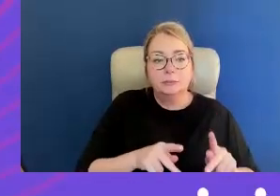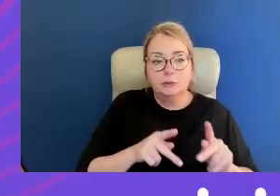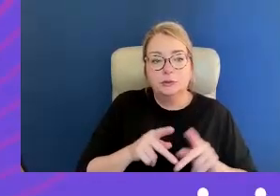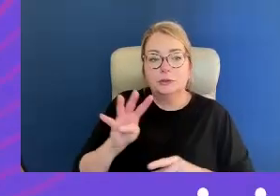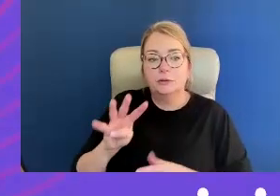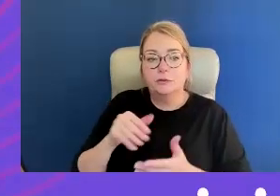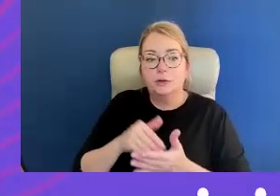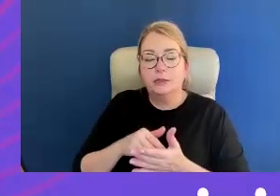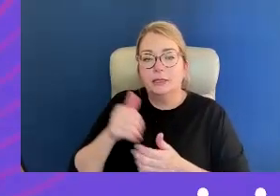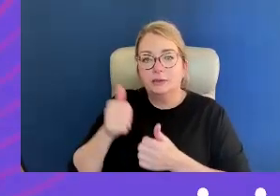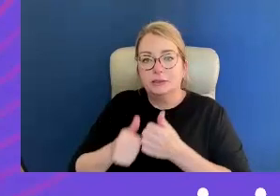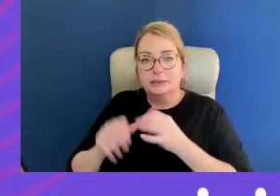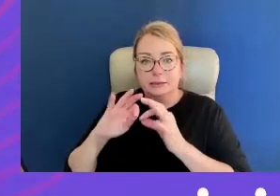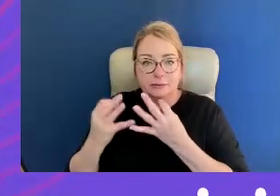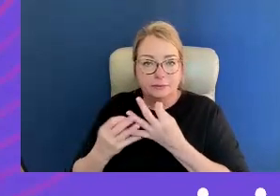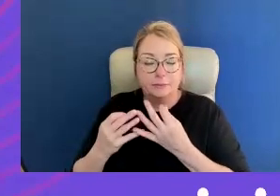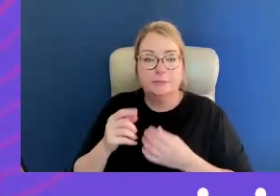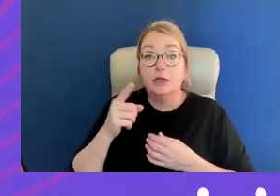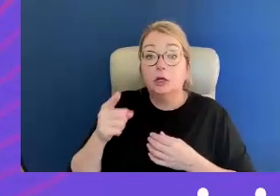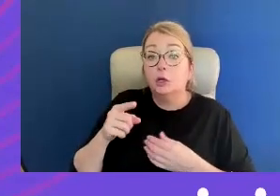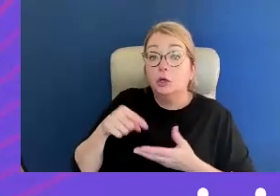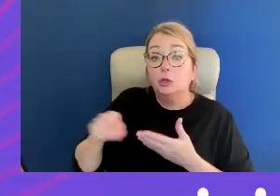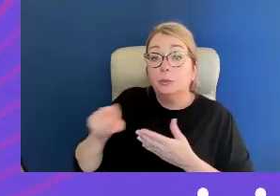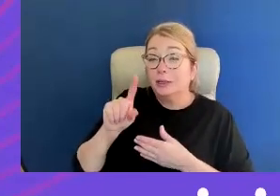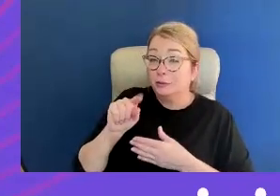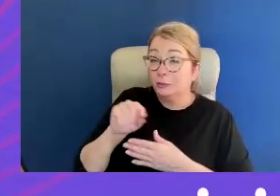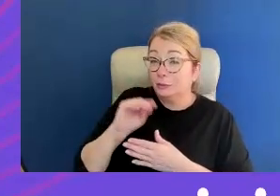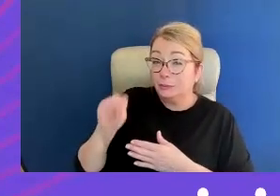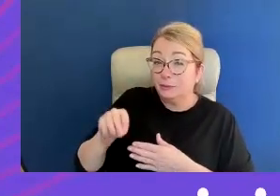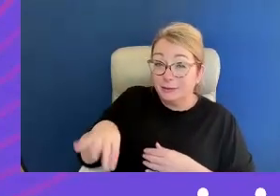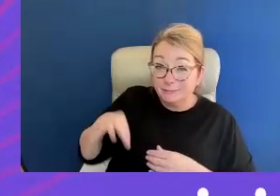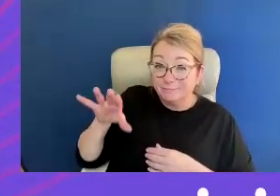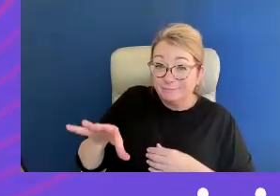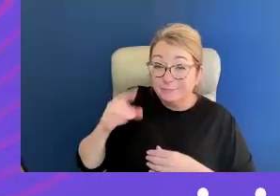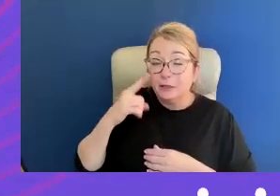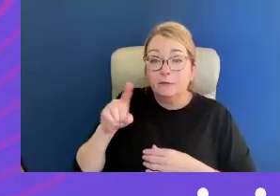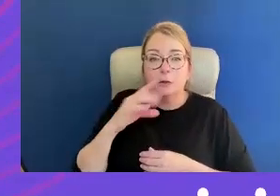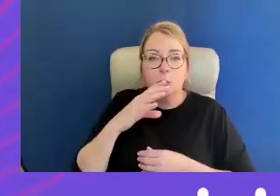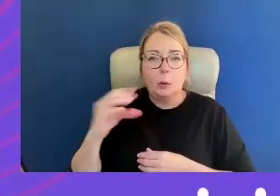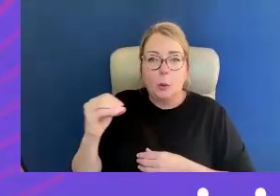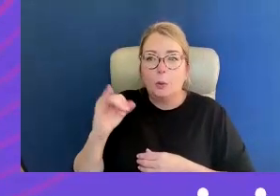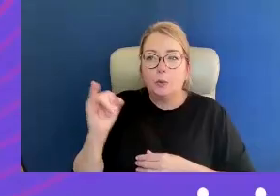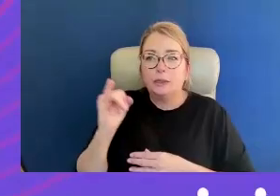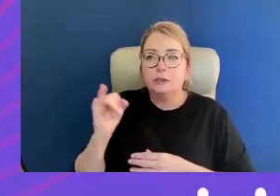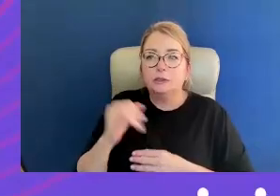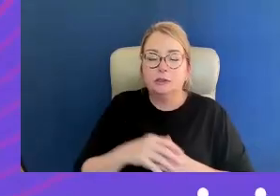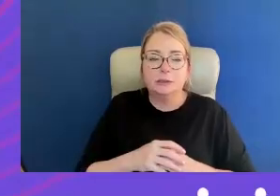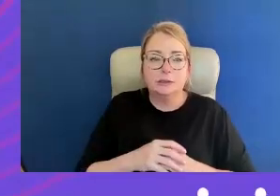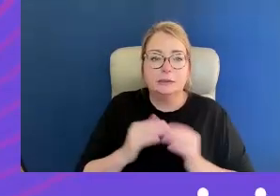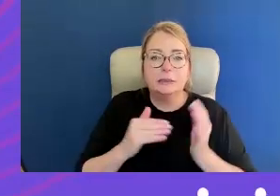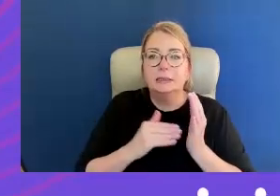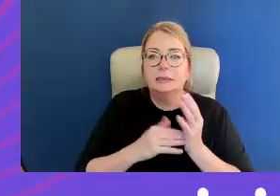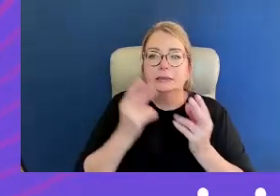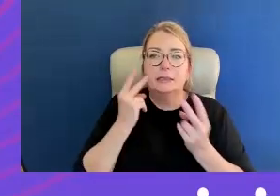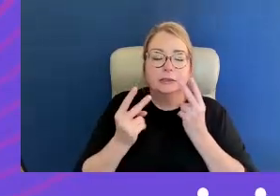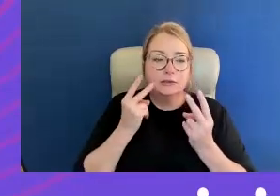family annual deductible. You will pay 20% of the cost for your co-insurance. Your doctor visits again are $20.